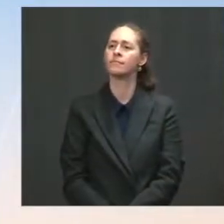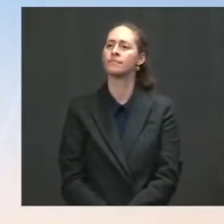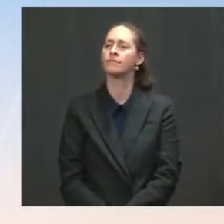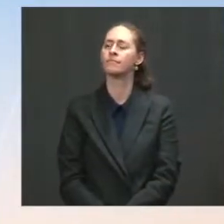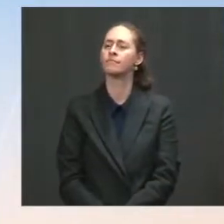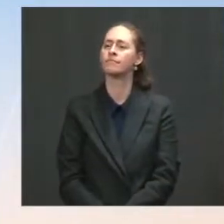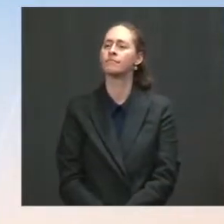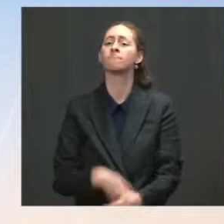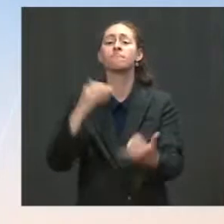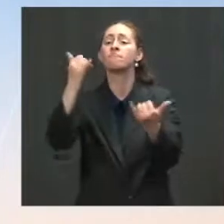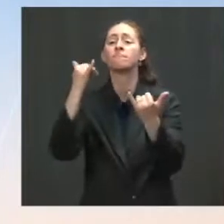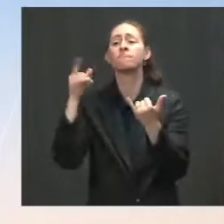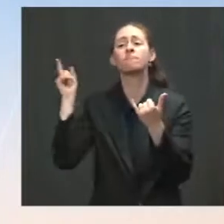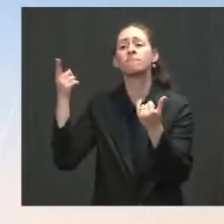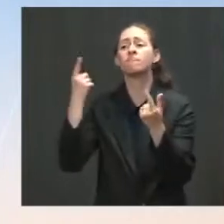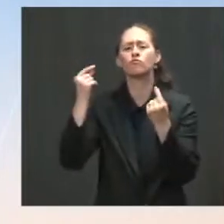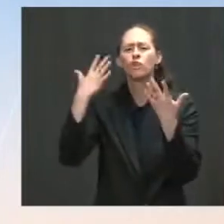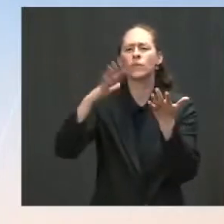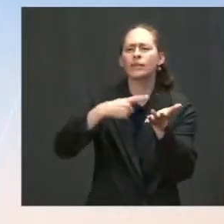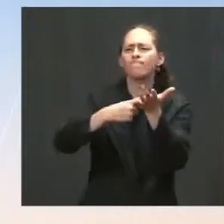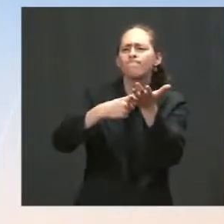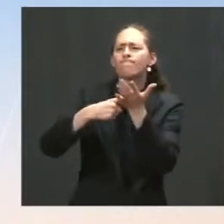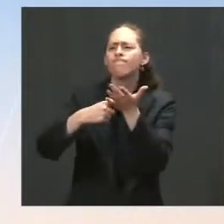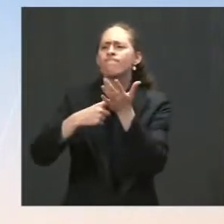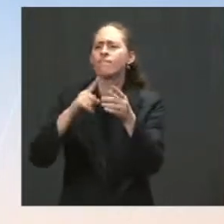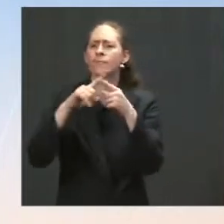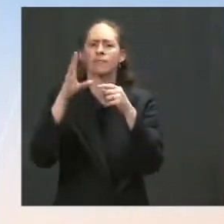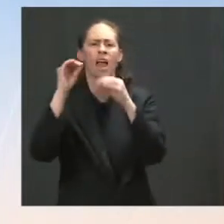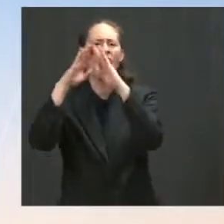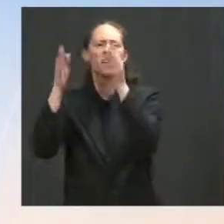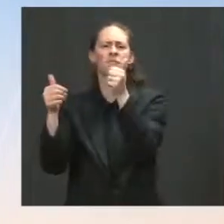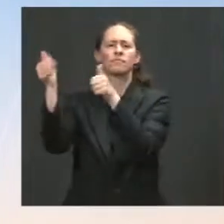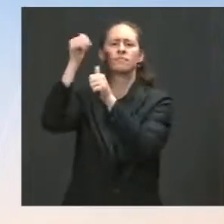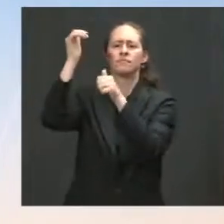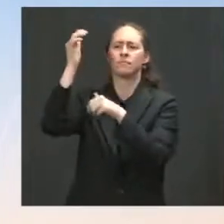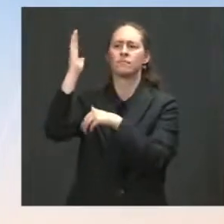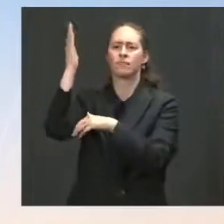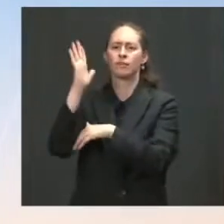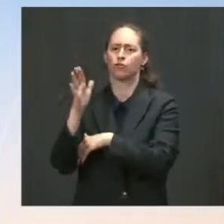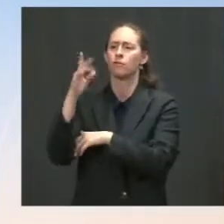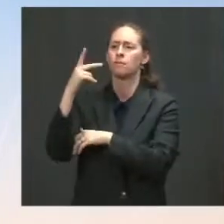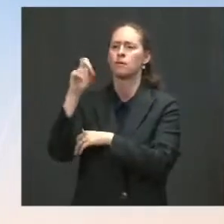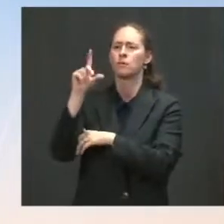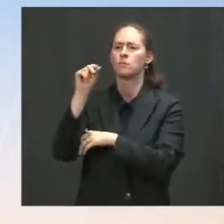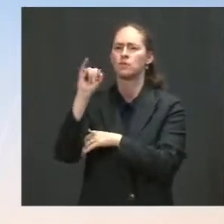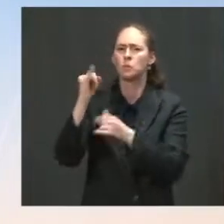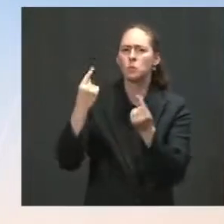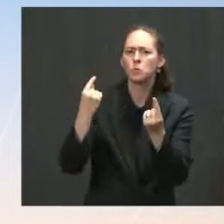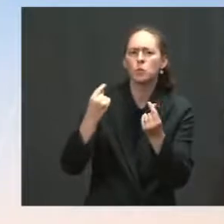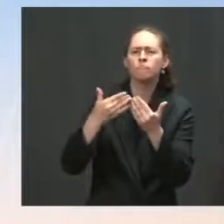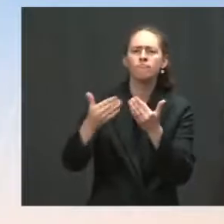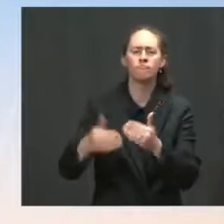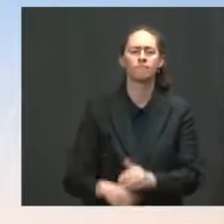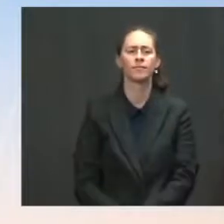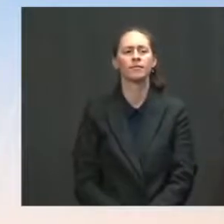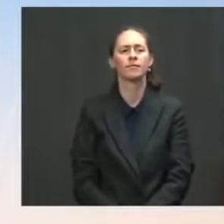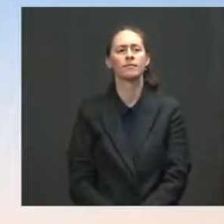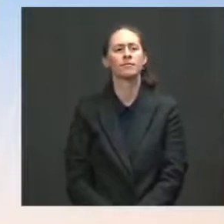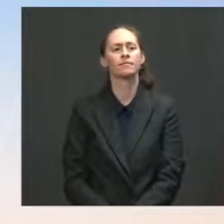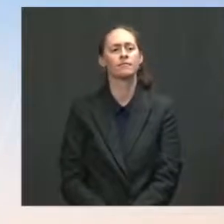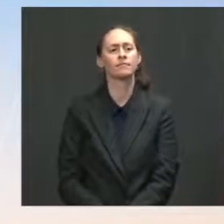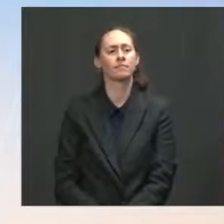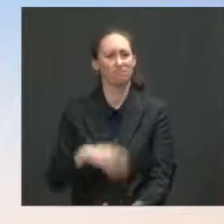Speaker Pelosi about what she recommends and what she thinks the best path forward looks like. And you guys have said you guys are not going to return